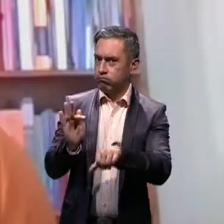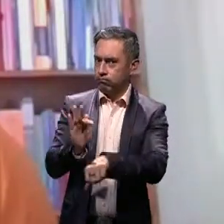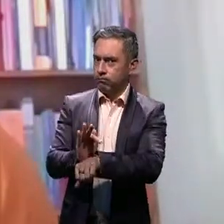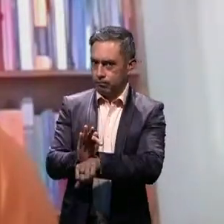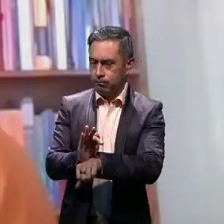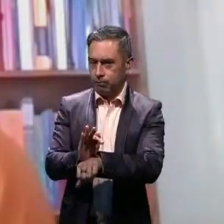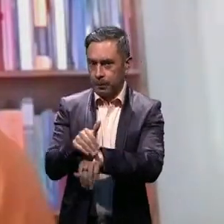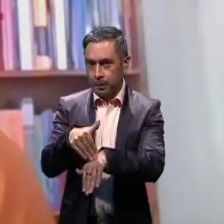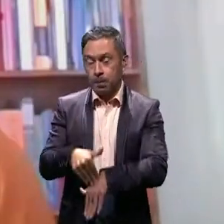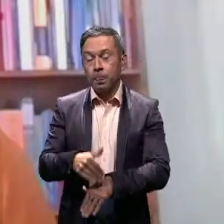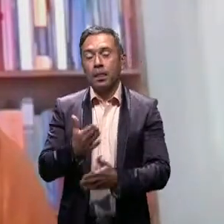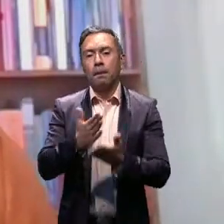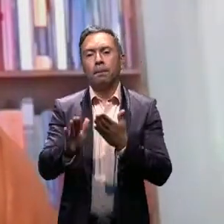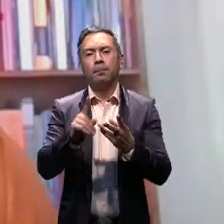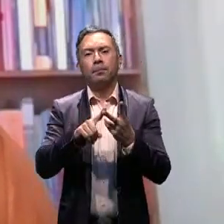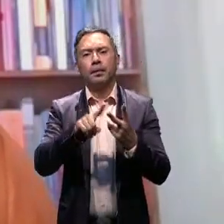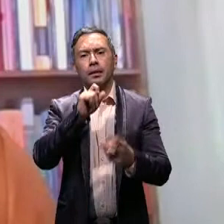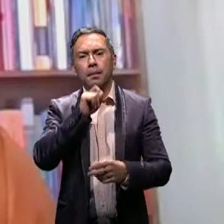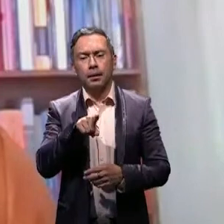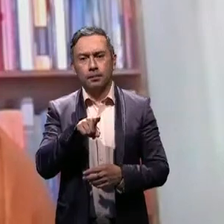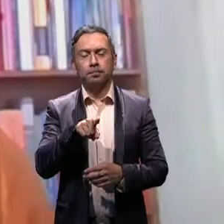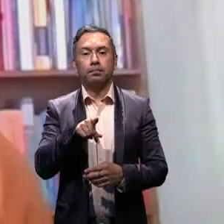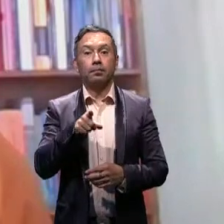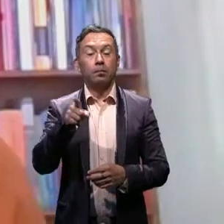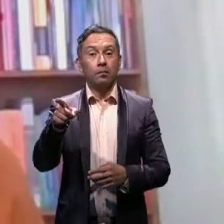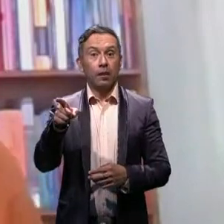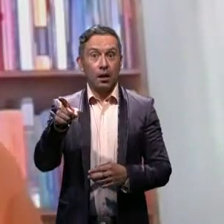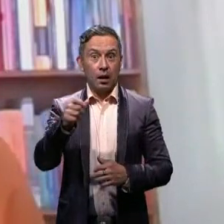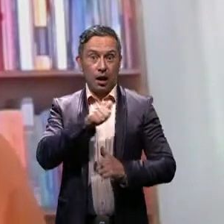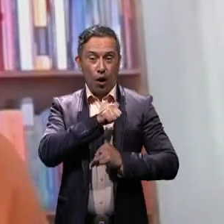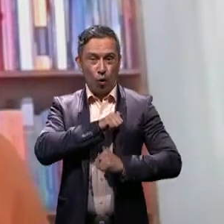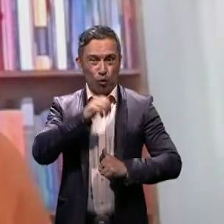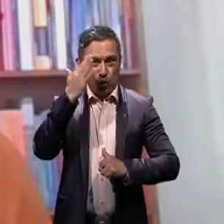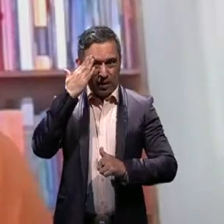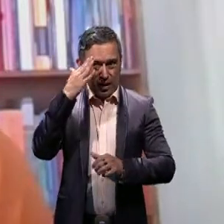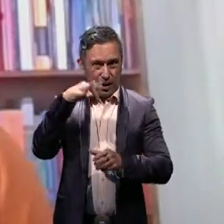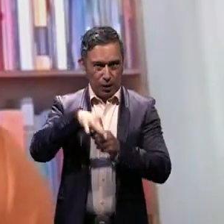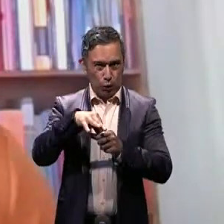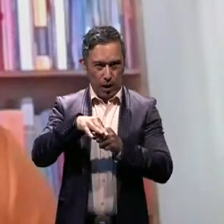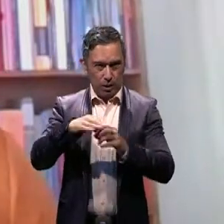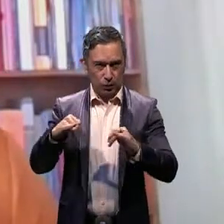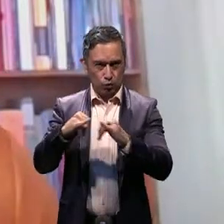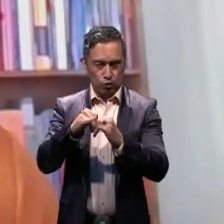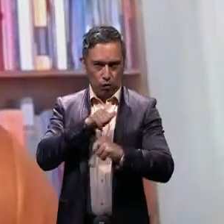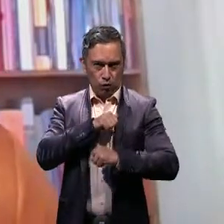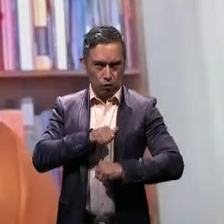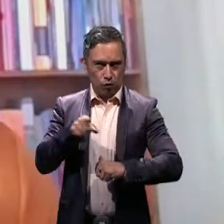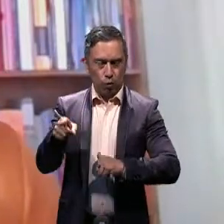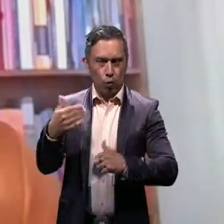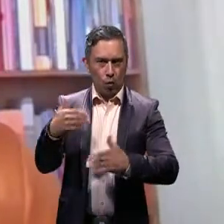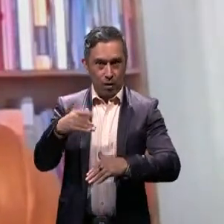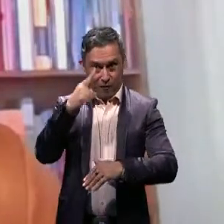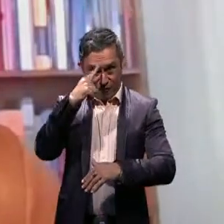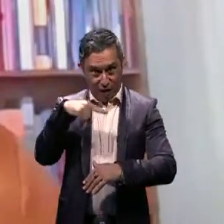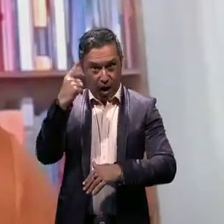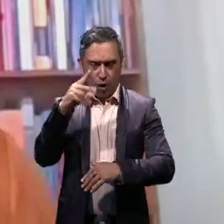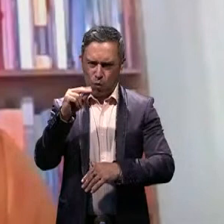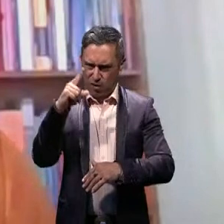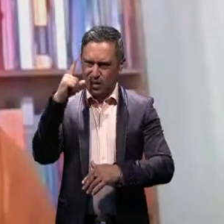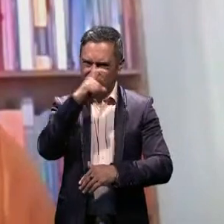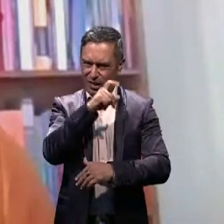She also talked about the role or challenge of electoral authorities regarding